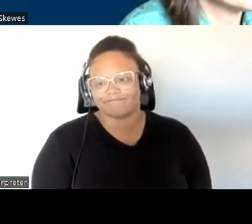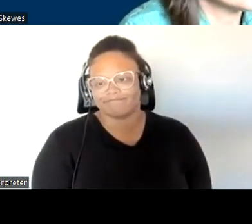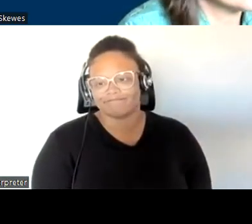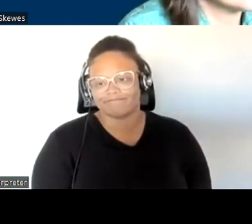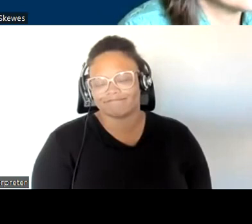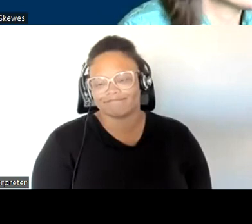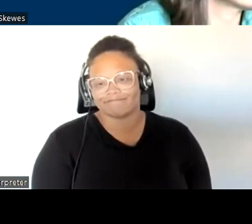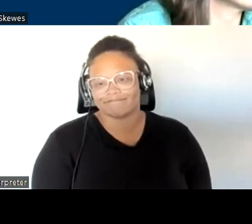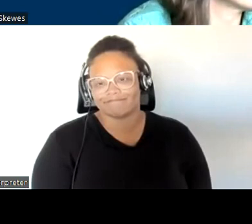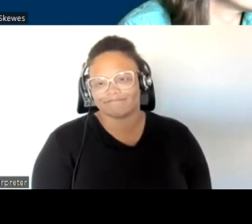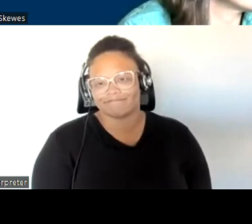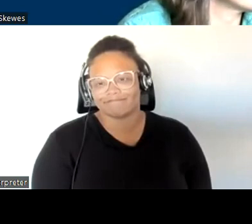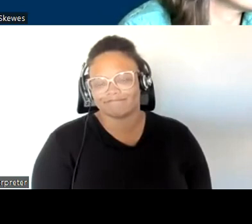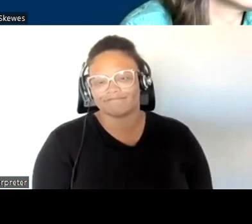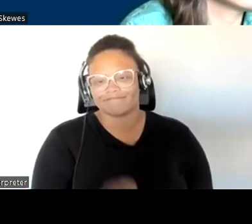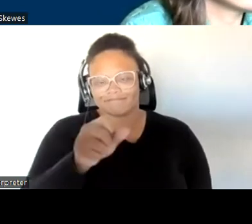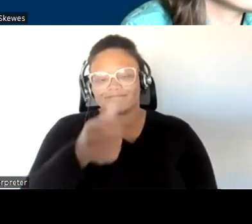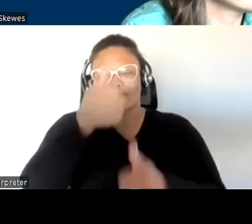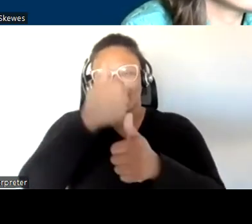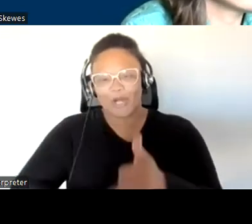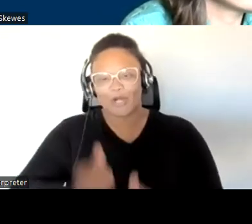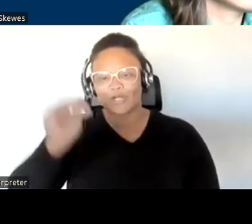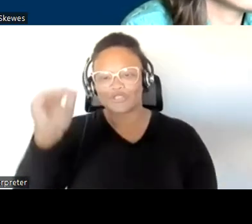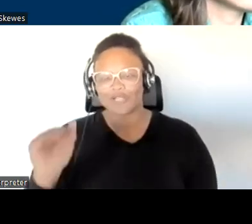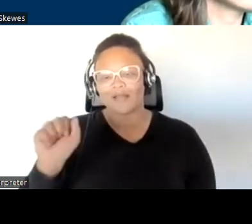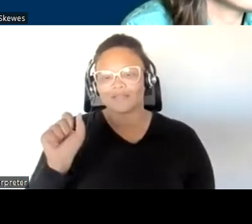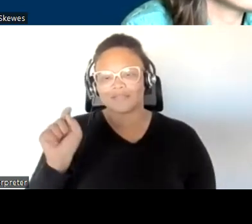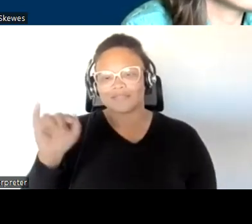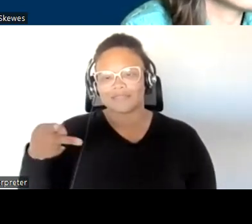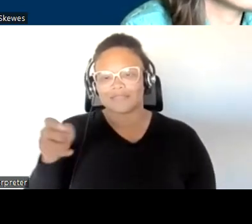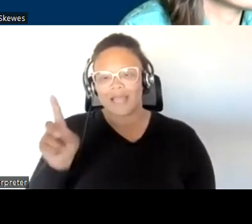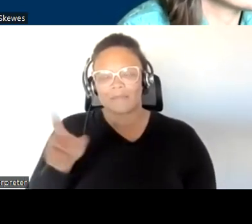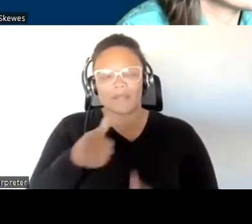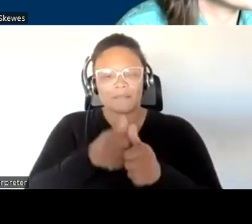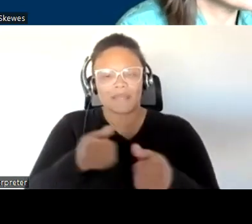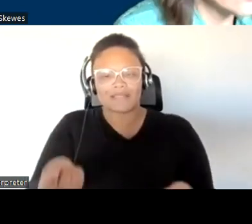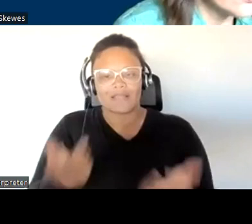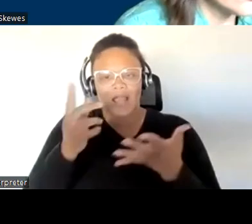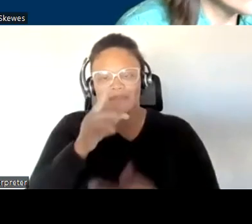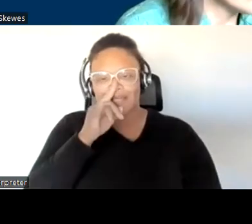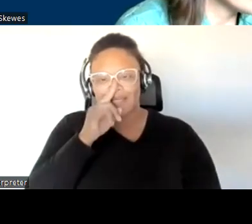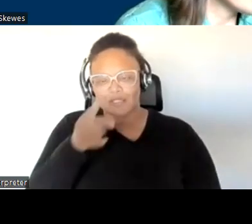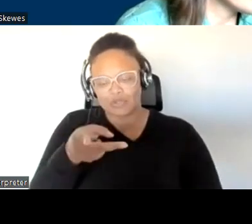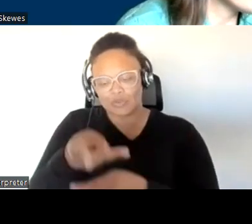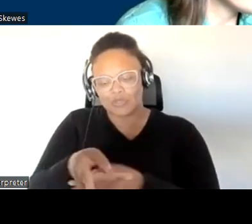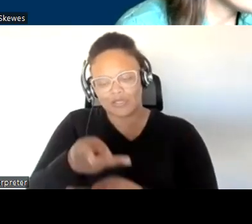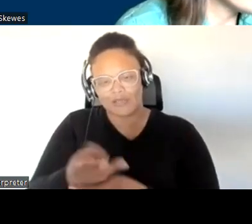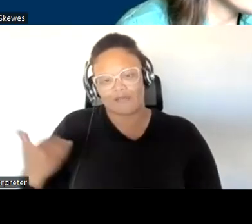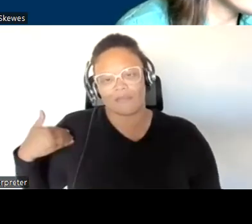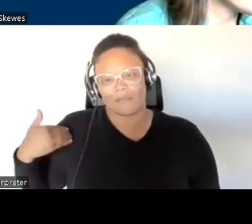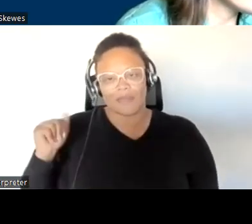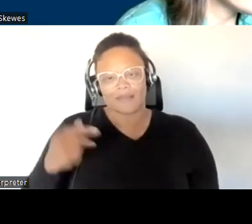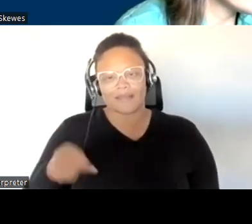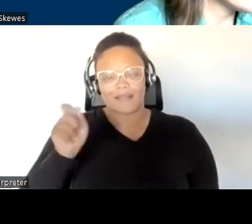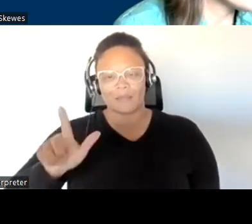So it is a per child stipend based on the children that you had in your care in April of